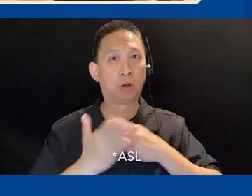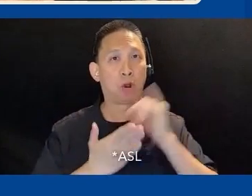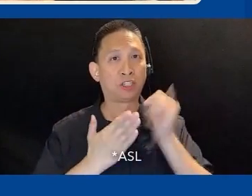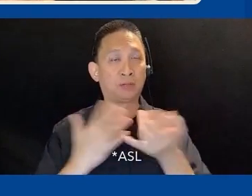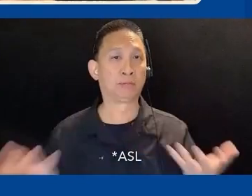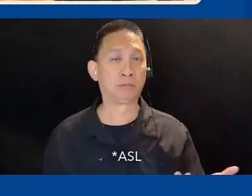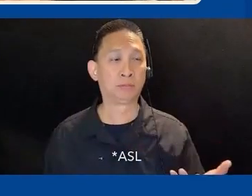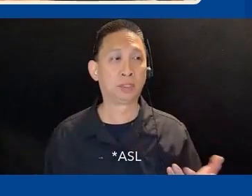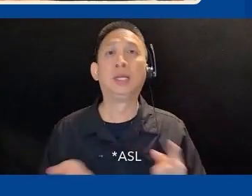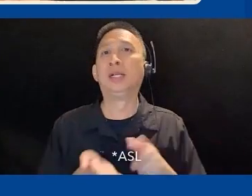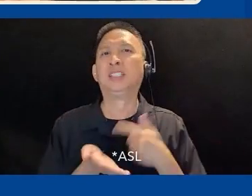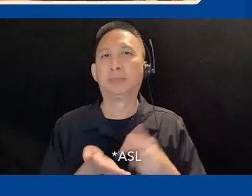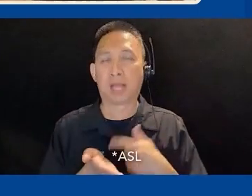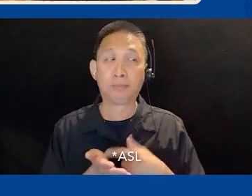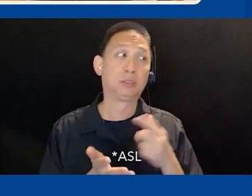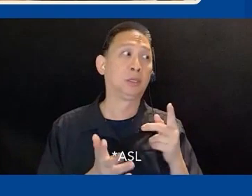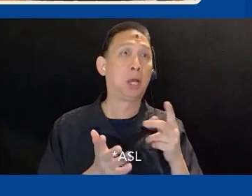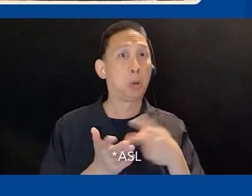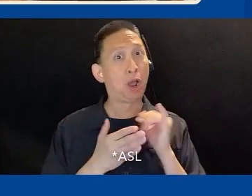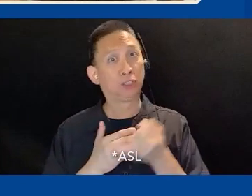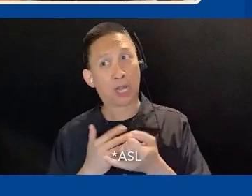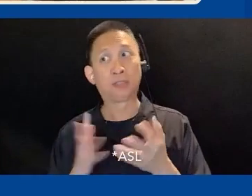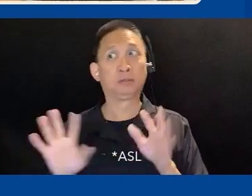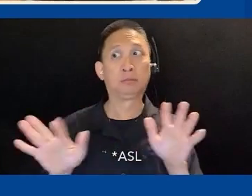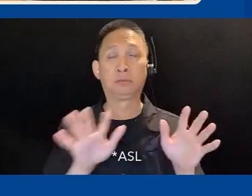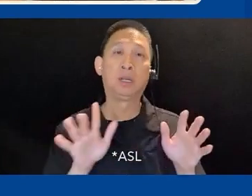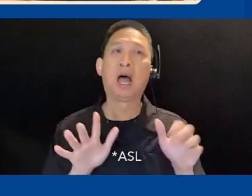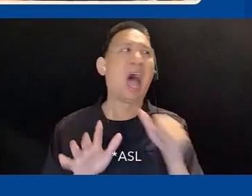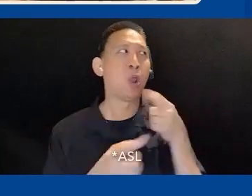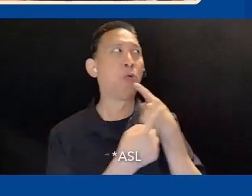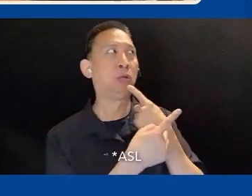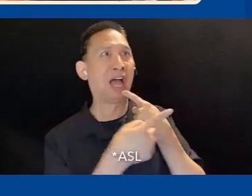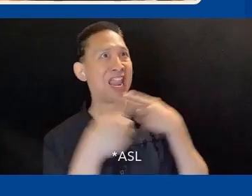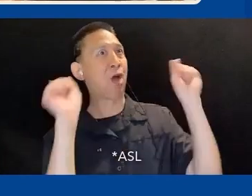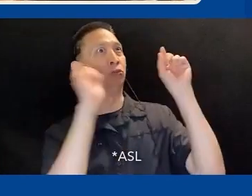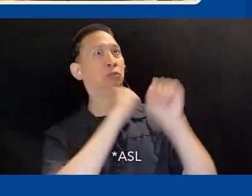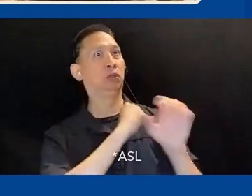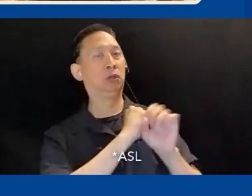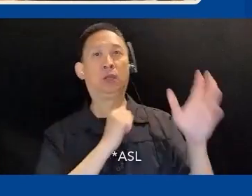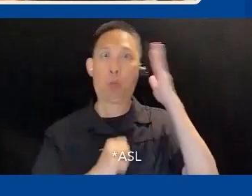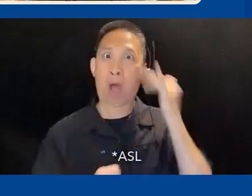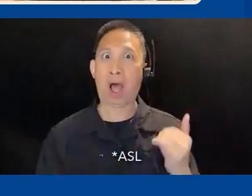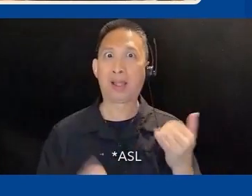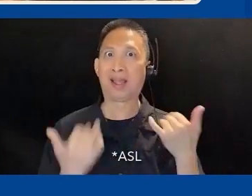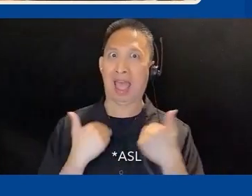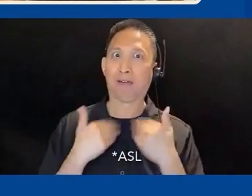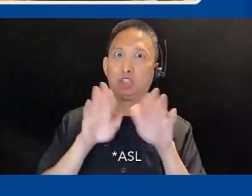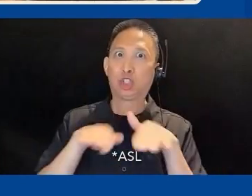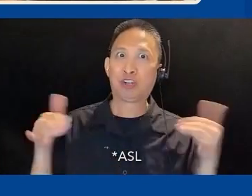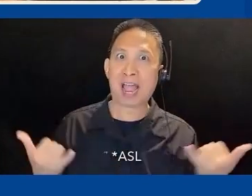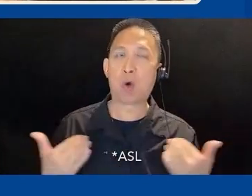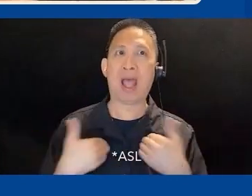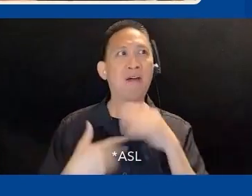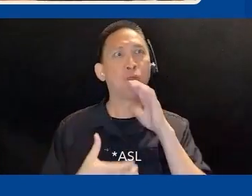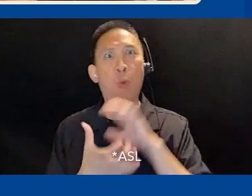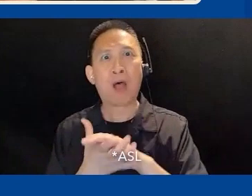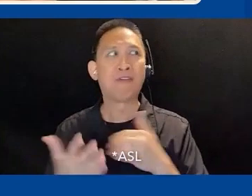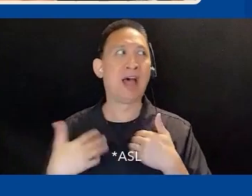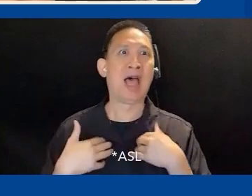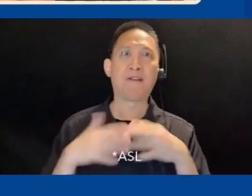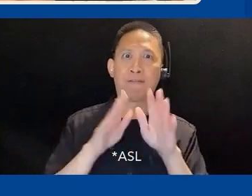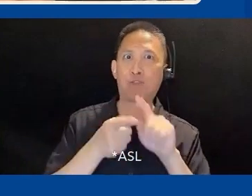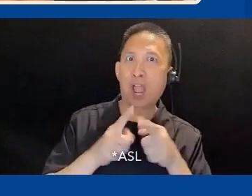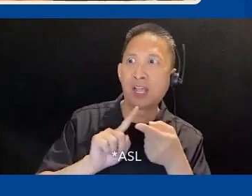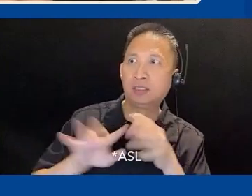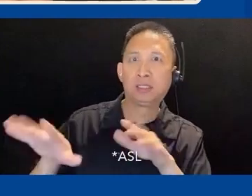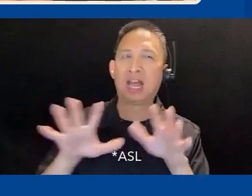tell certain projects because I've got kids now. I have a wife, I have kids, I have friends. I have, like, I don't know if I can tell that story in a